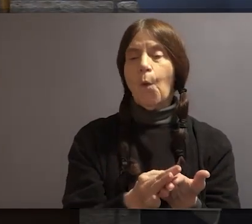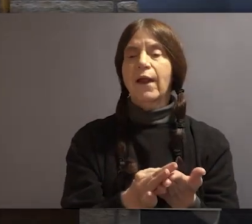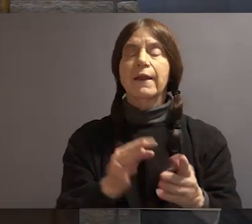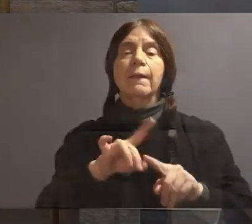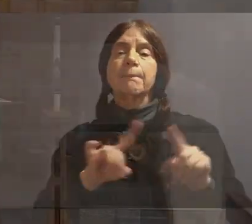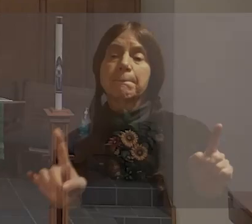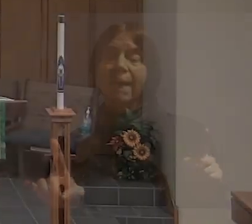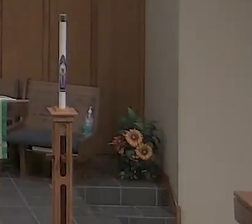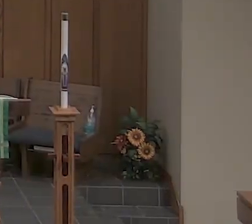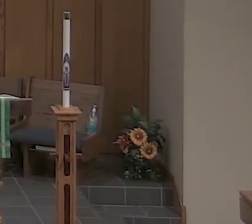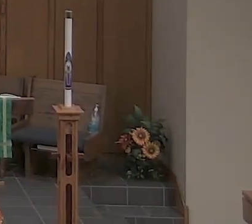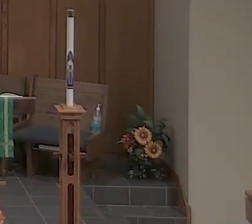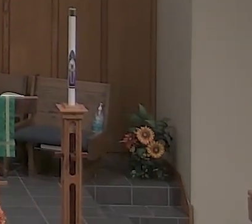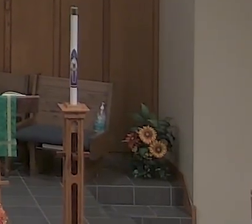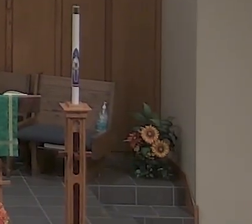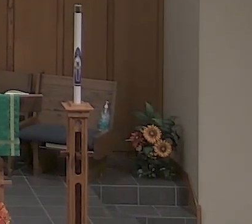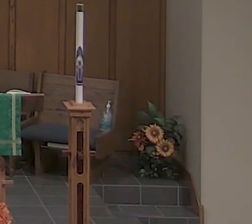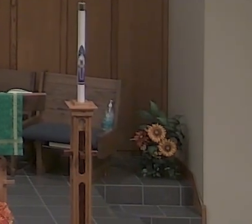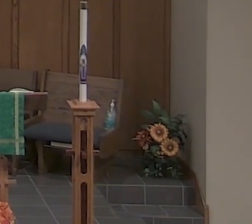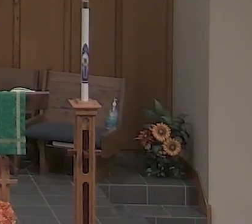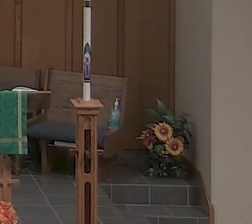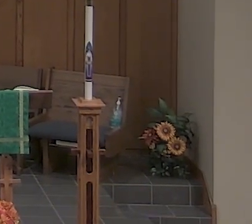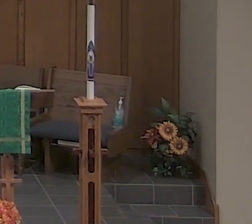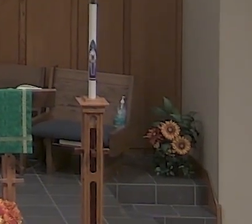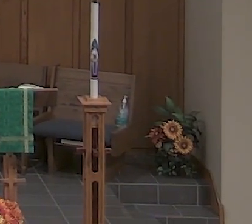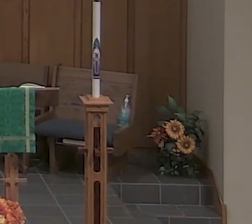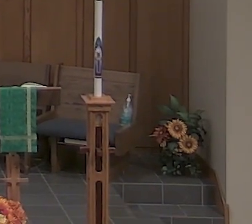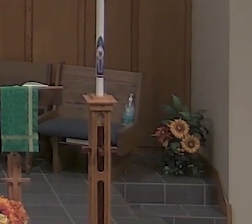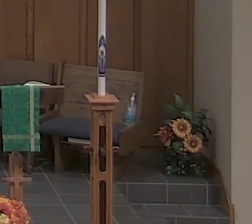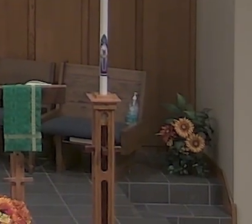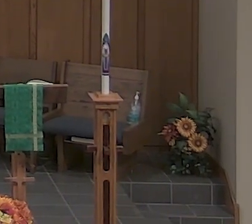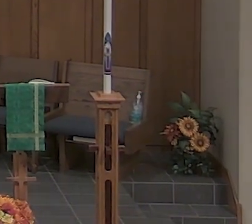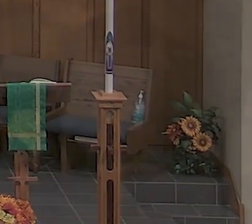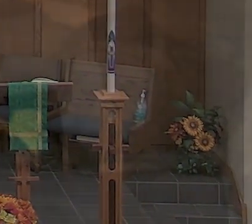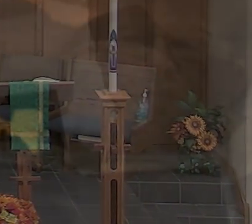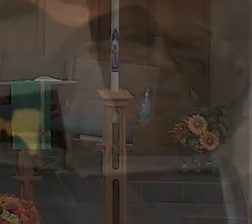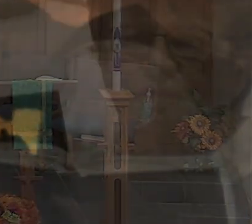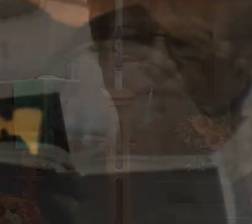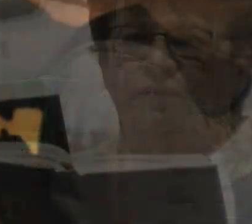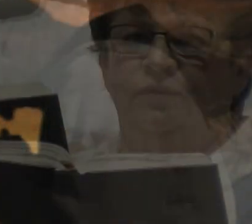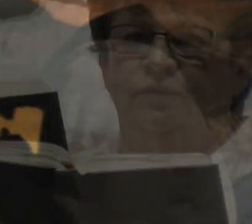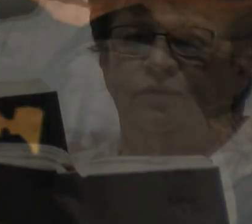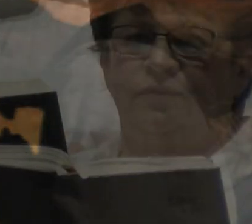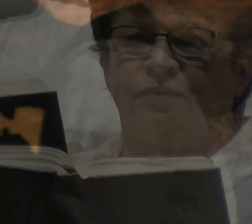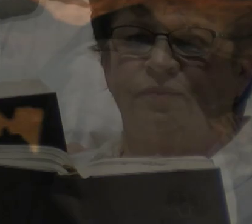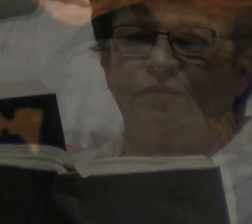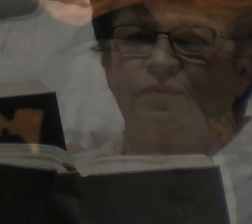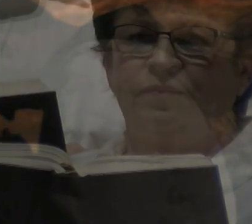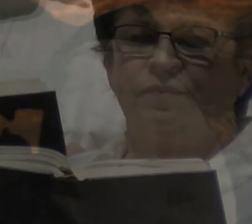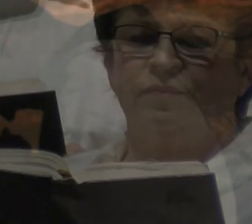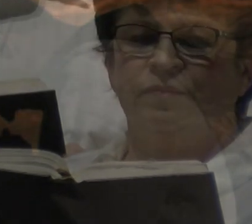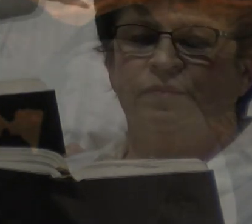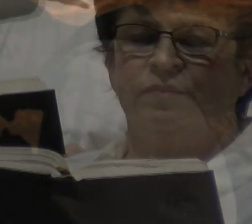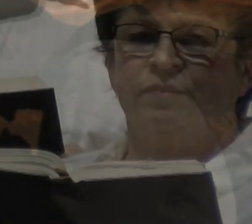eternal salvation. The service will begin after this opening hymn.